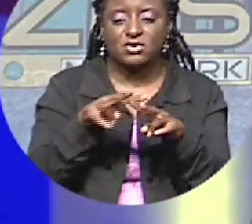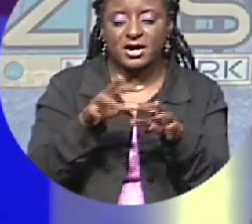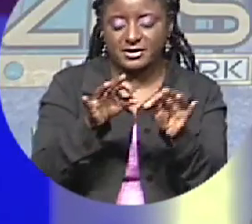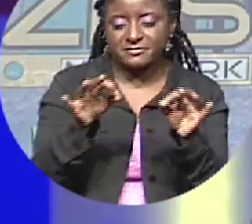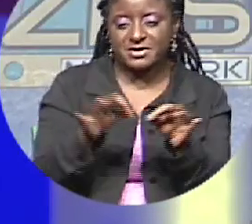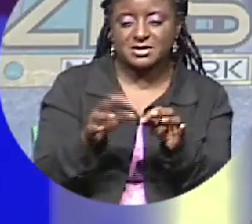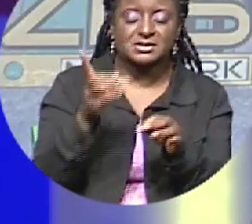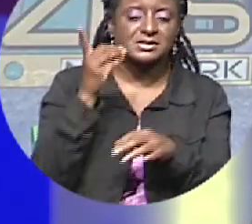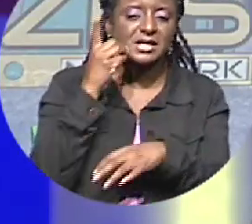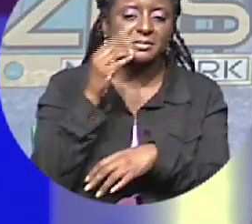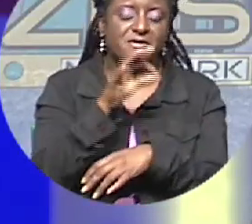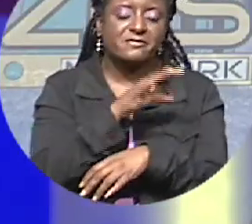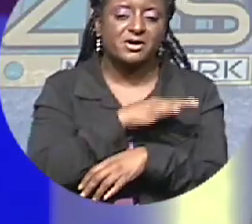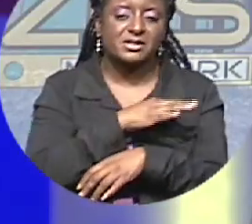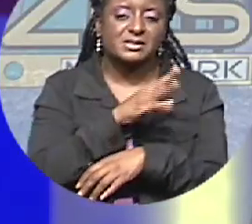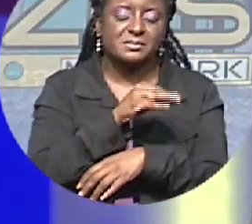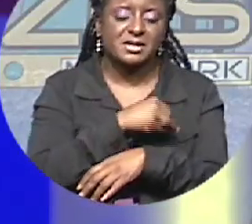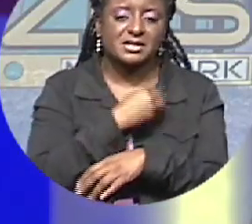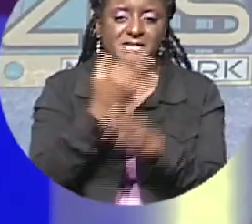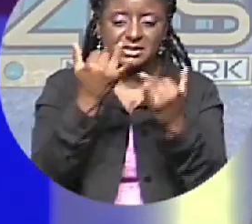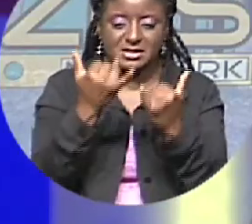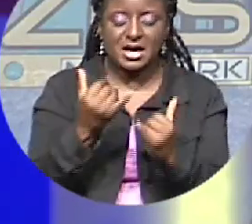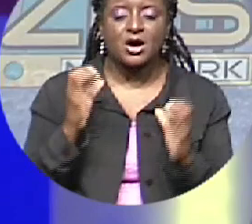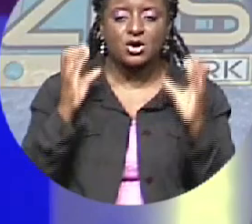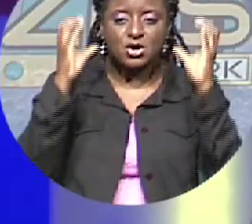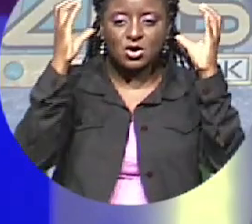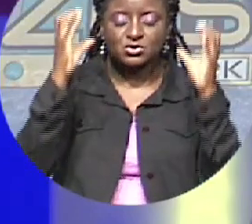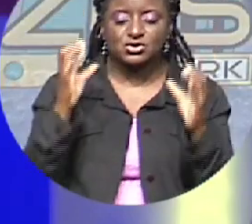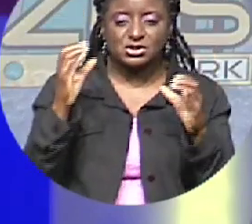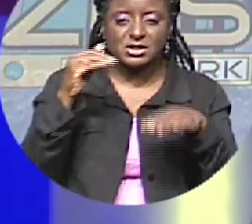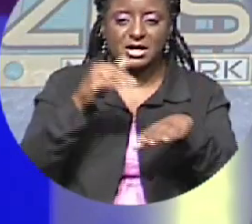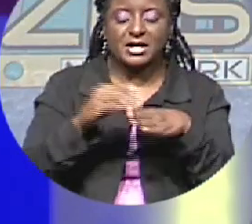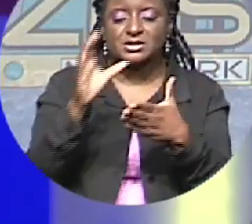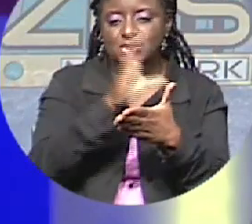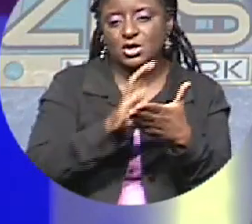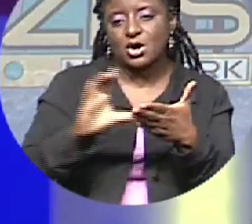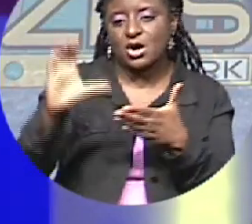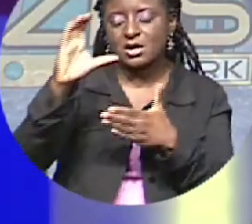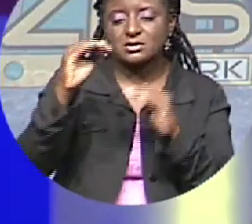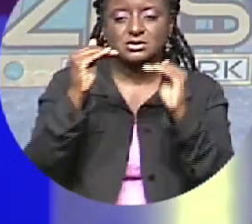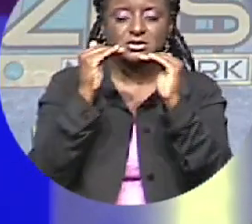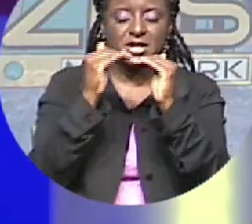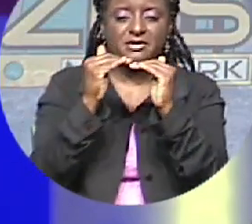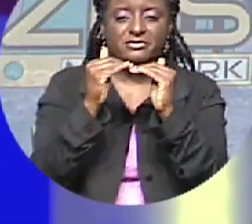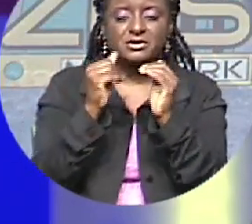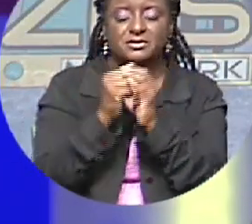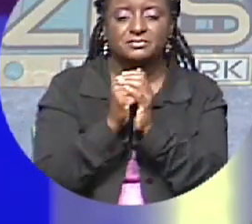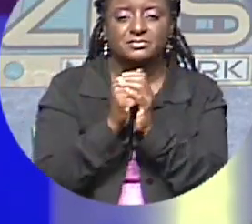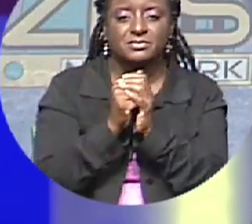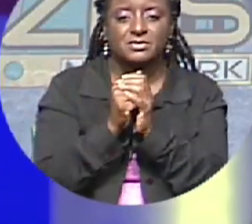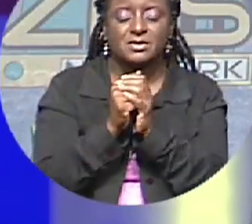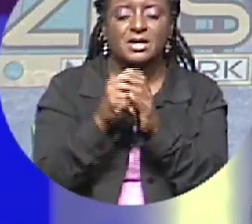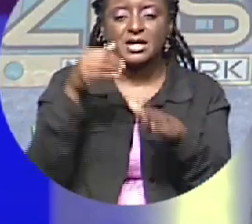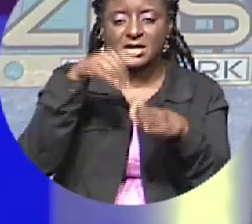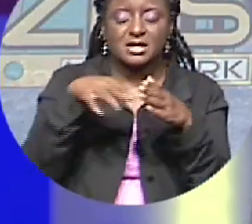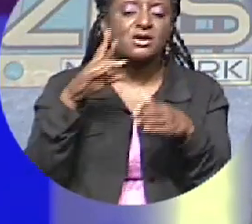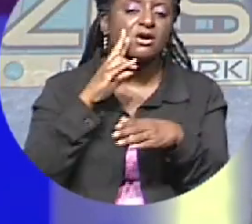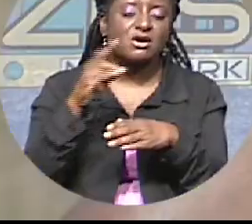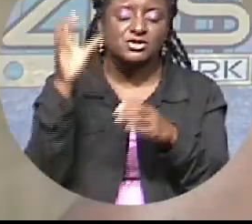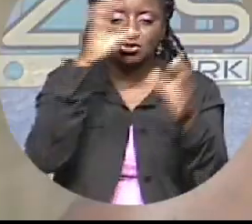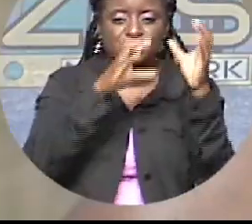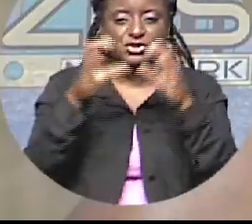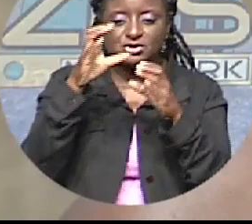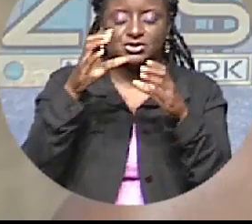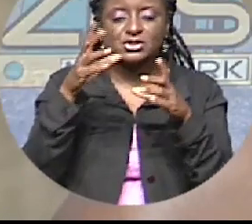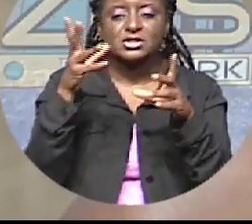Ferguson McKenzie is now coaching at the collegiate level, and her scouting duties recently took her to the Carifta Championships in St. Kitts.